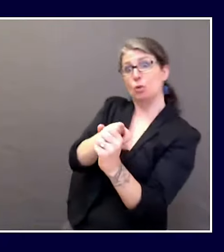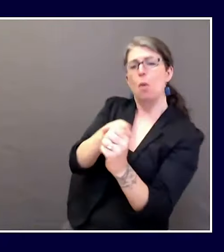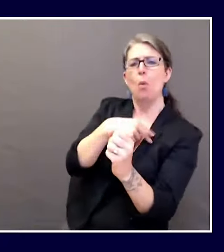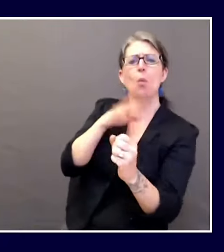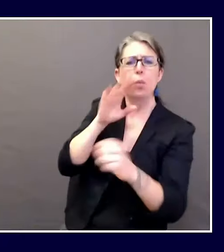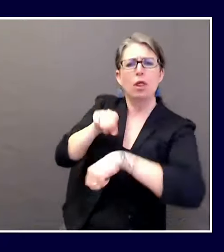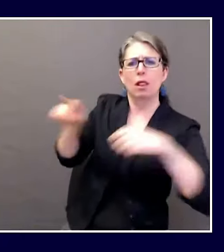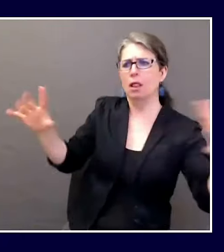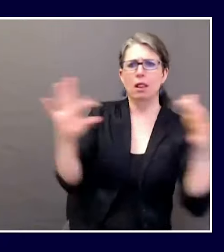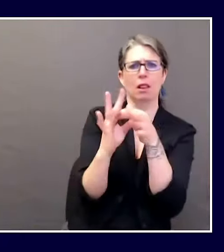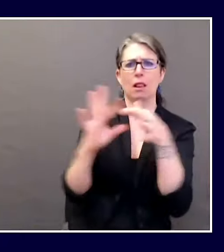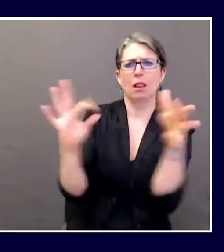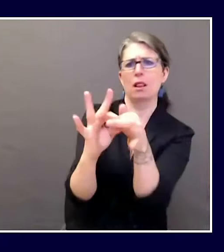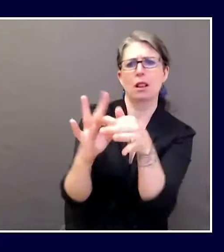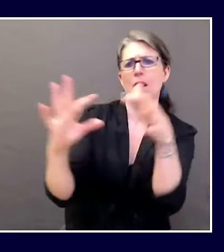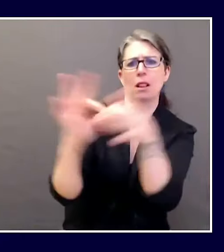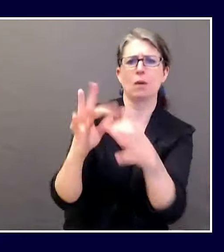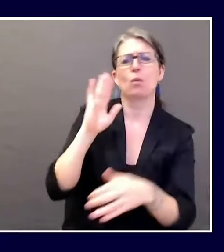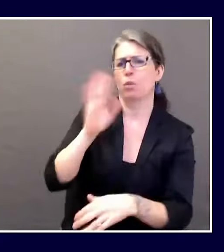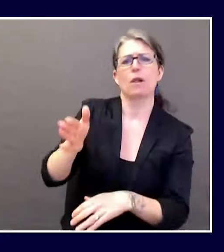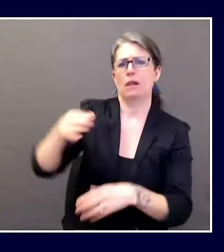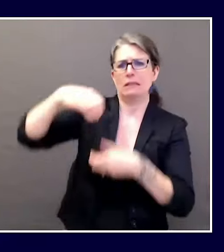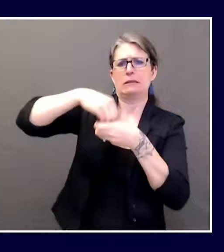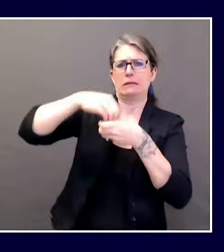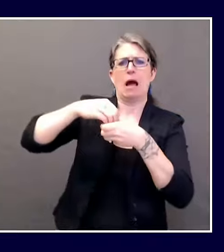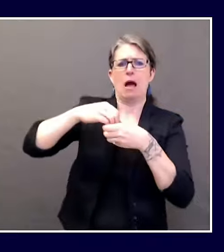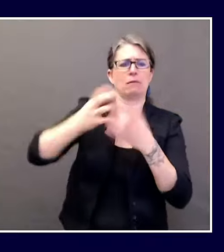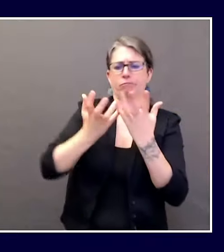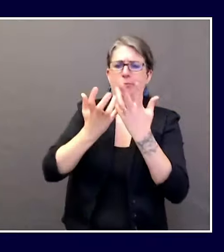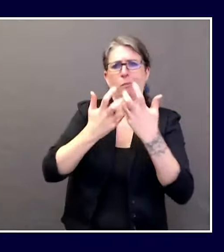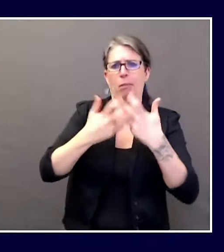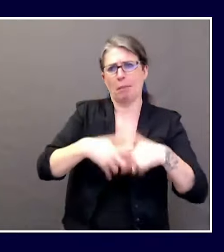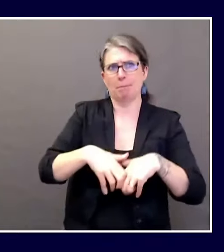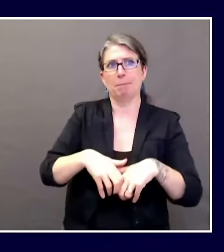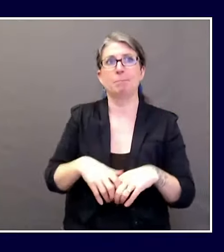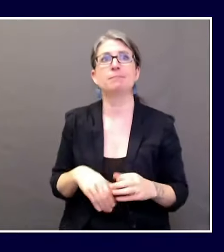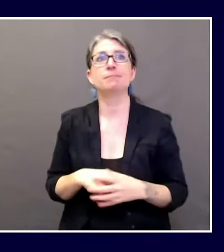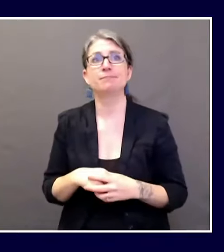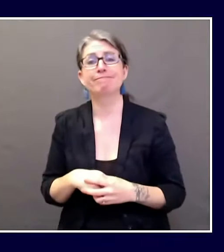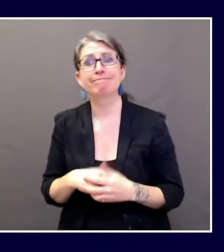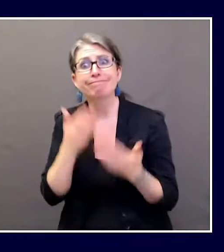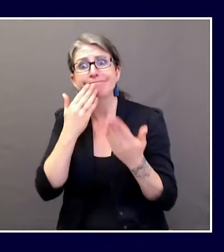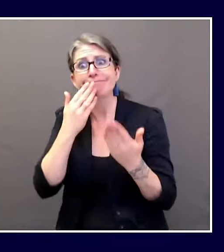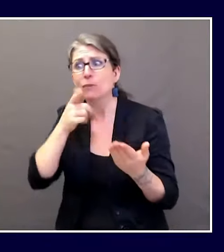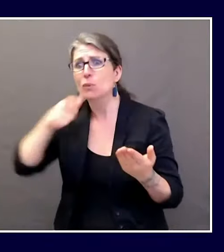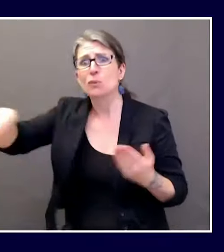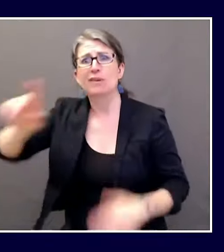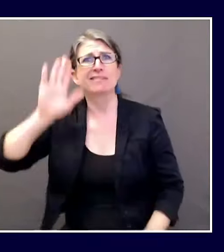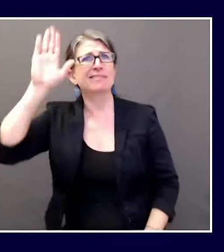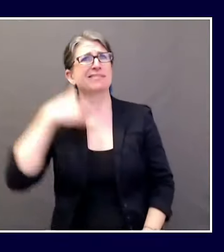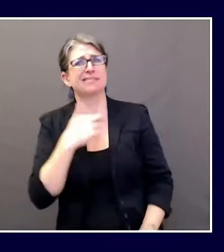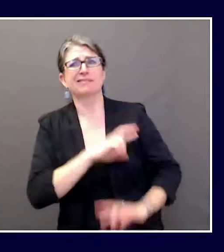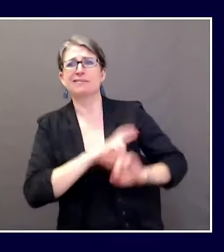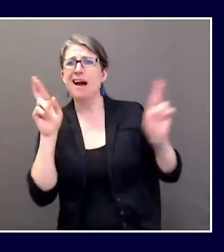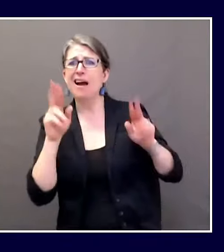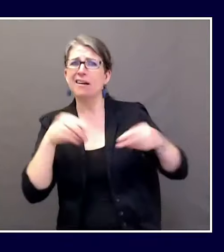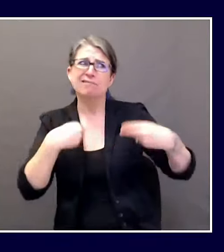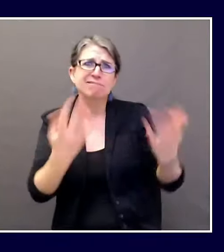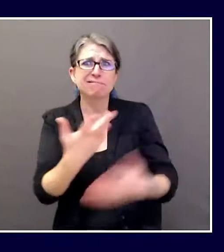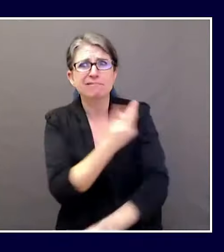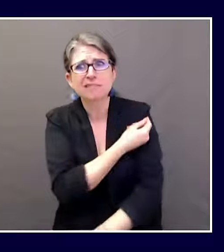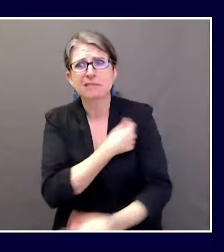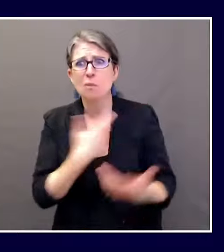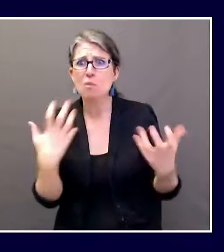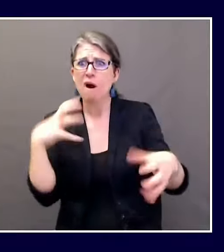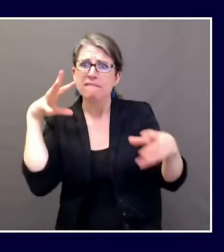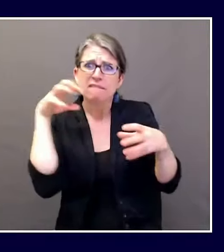raised their hand and say, okay, thank you for raising your hand. Thank you for signaling your desire to be vaccinated. Here is how